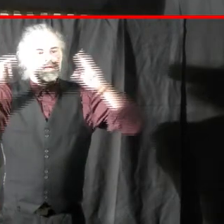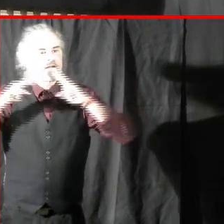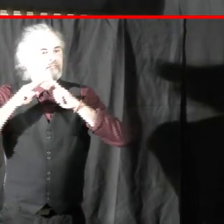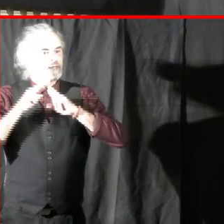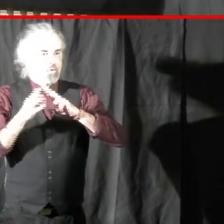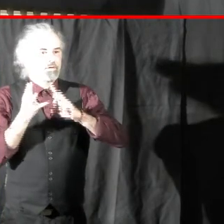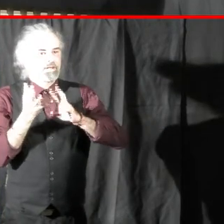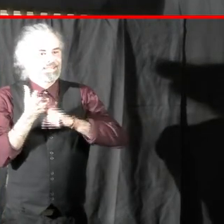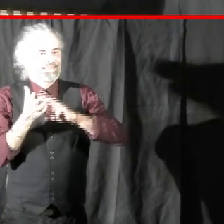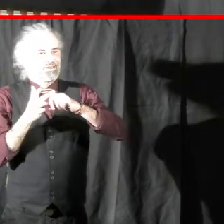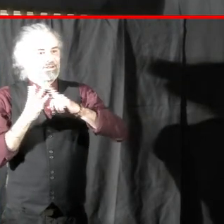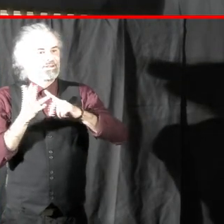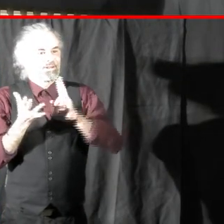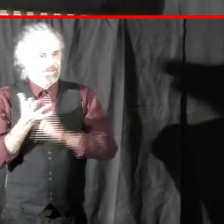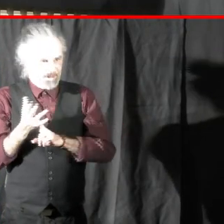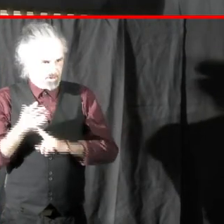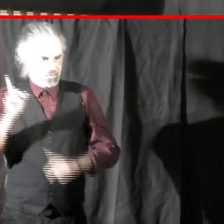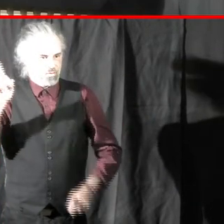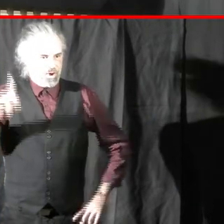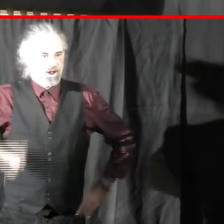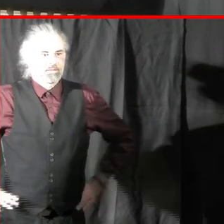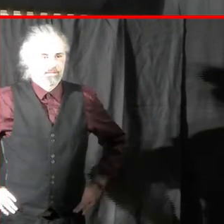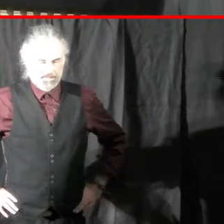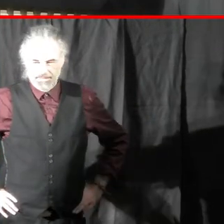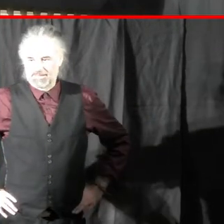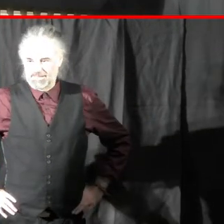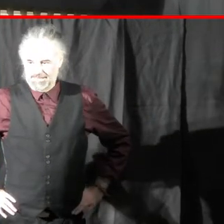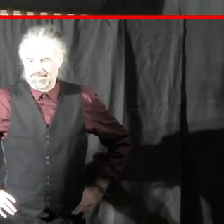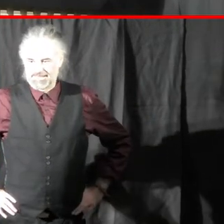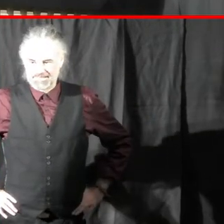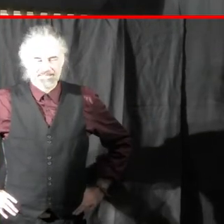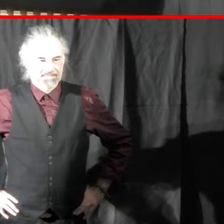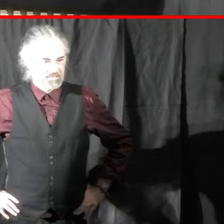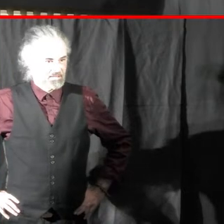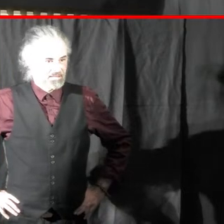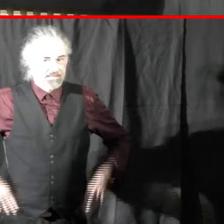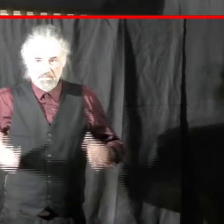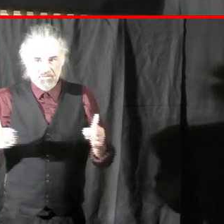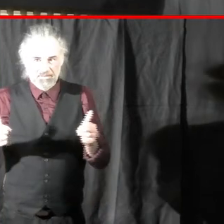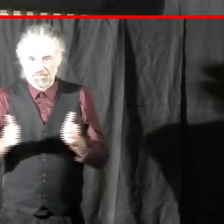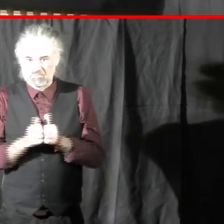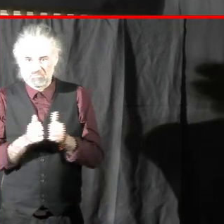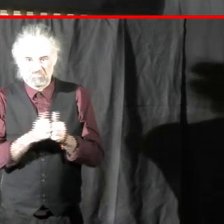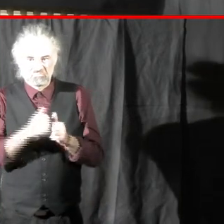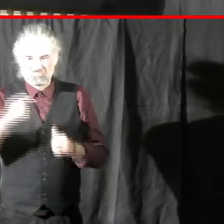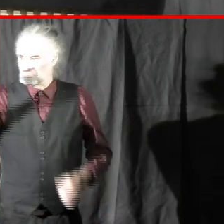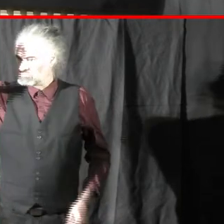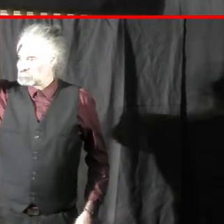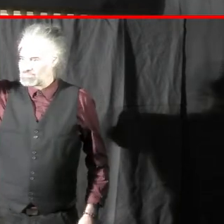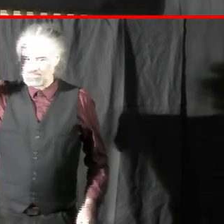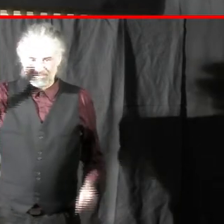leader of the union. Ooh. Who do we agree? Snaps for those who agree.